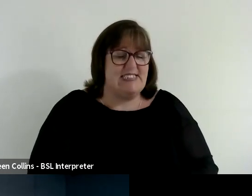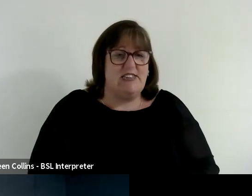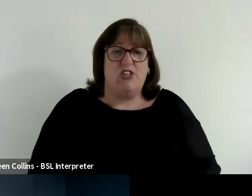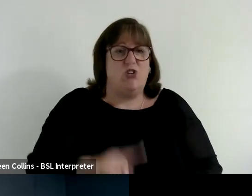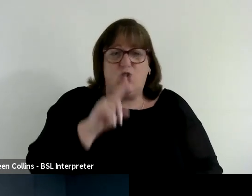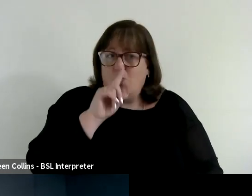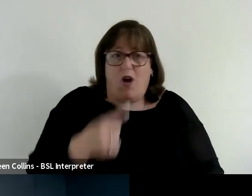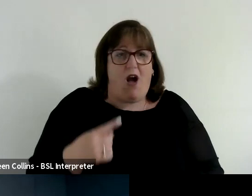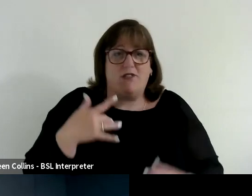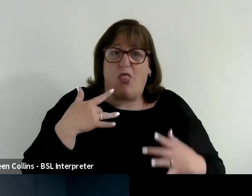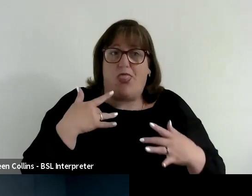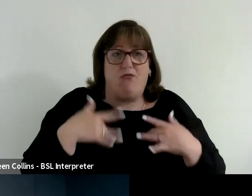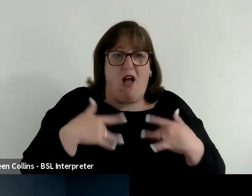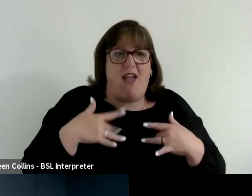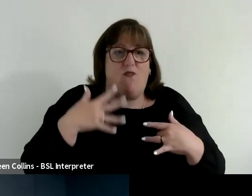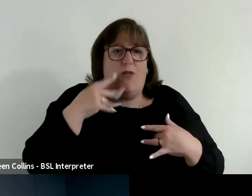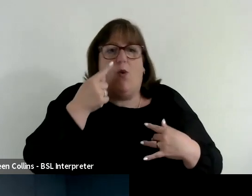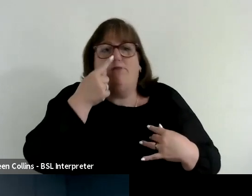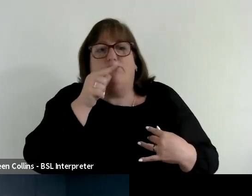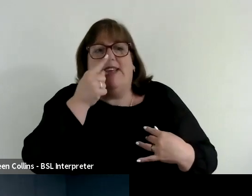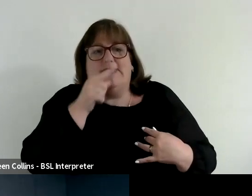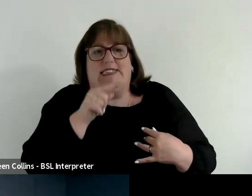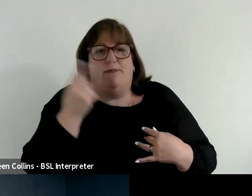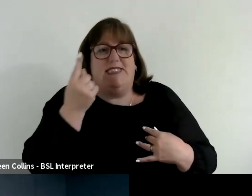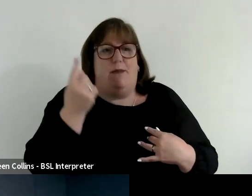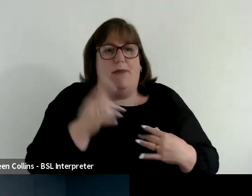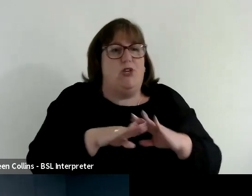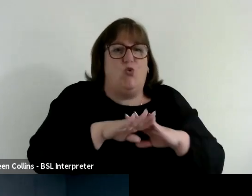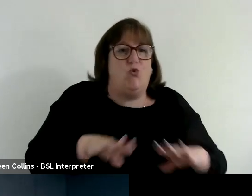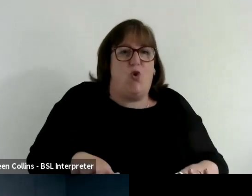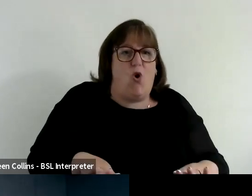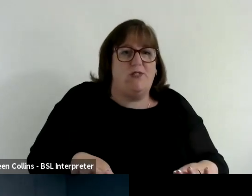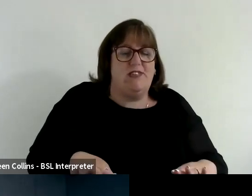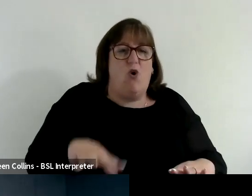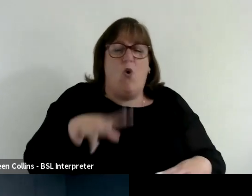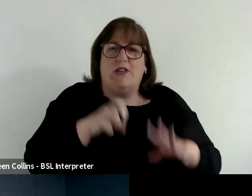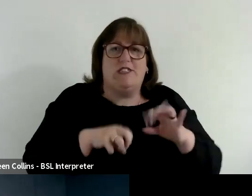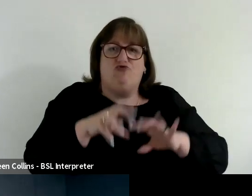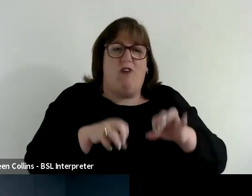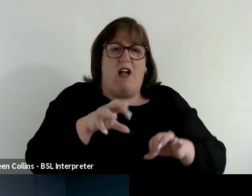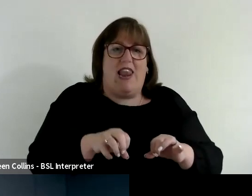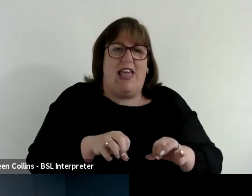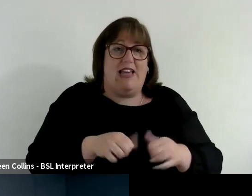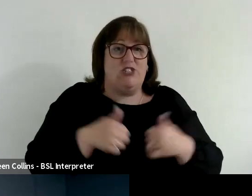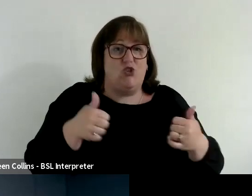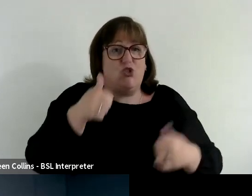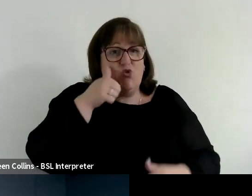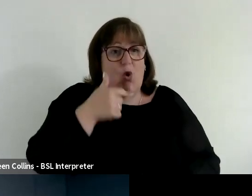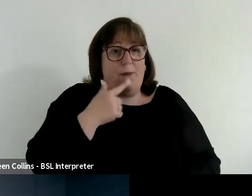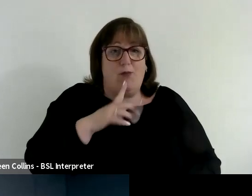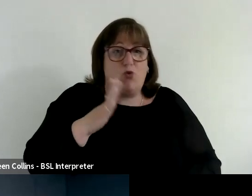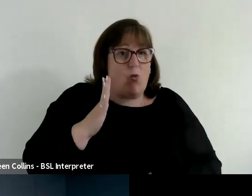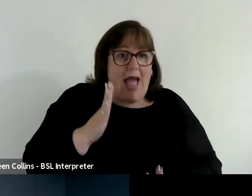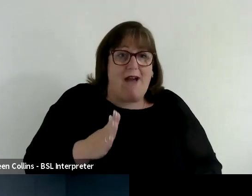to be somebody you're not, or having to mask, or struggling with something that just doesn't work for you. It's great to know that people don't need to do that at Channel